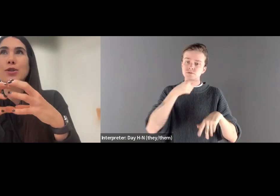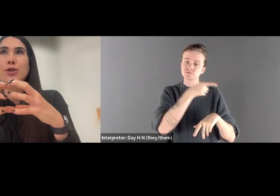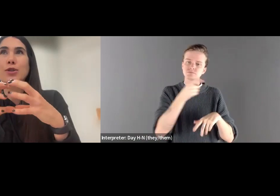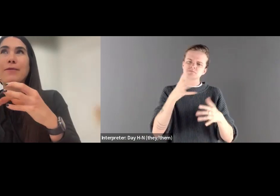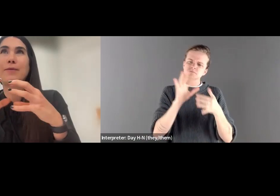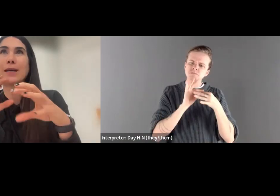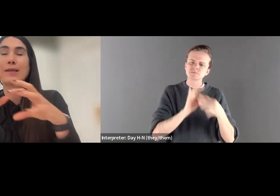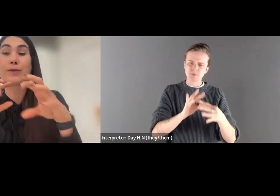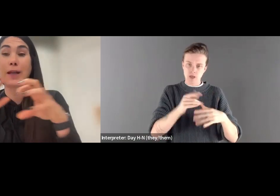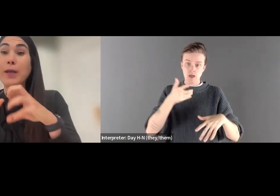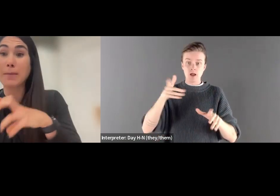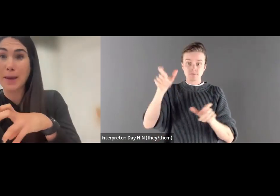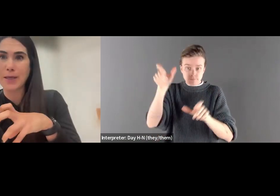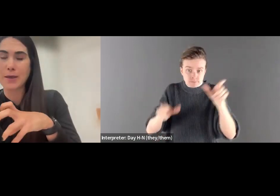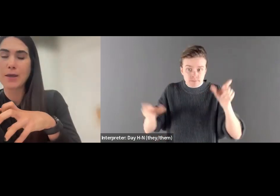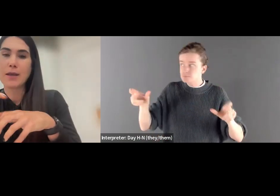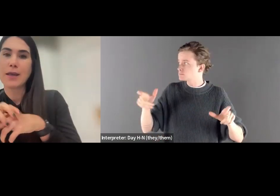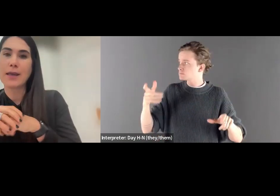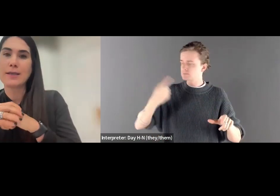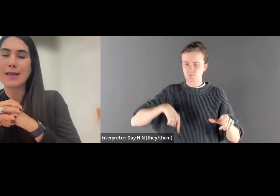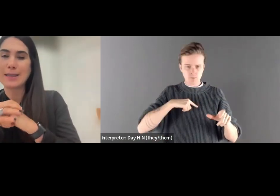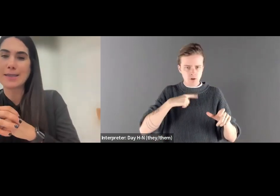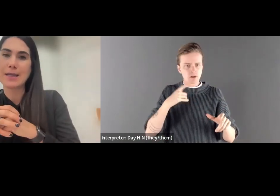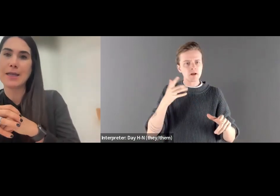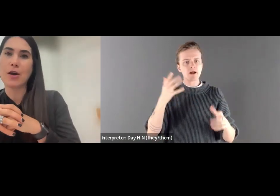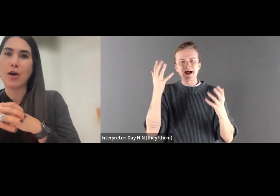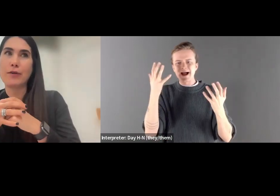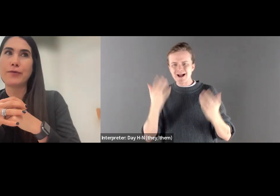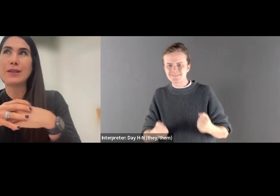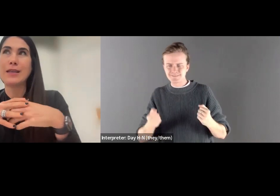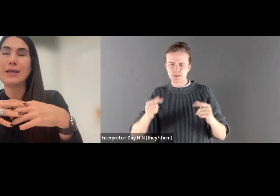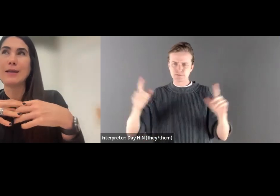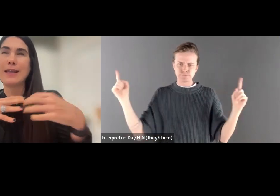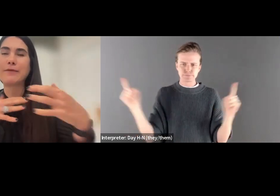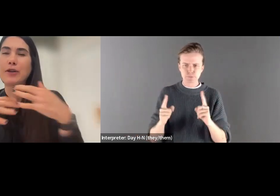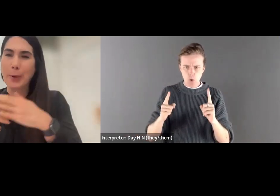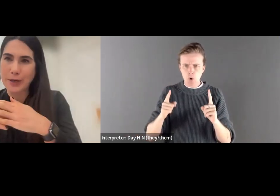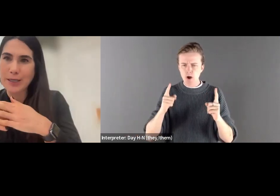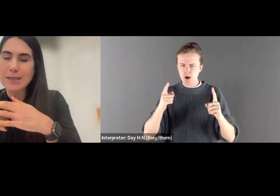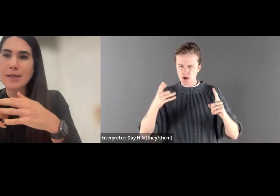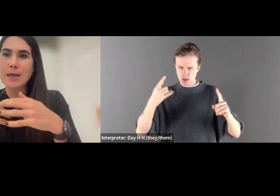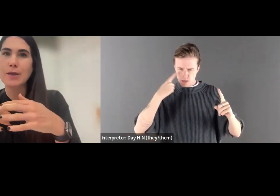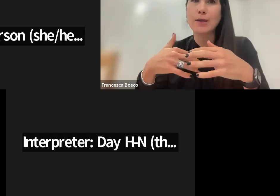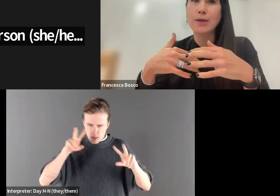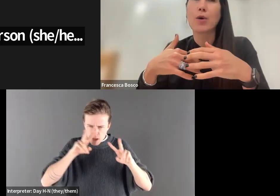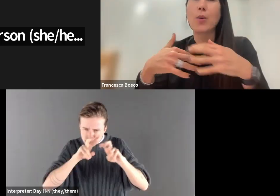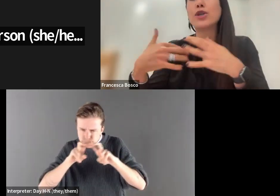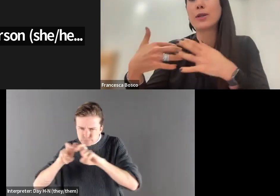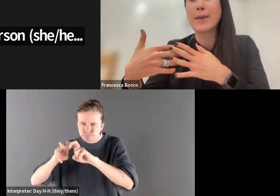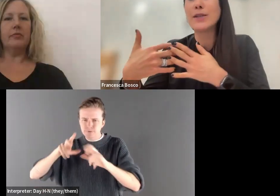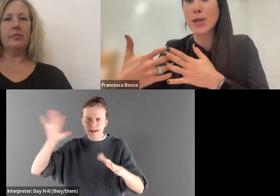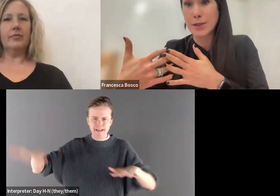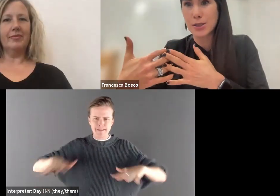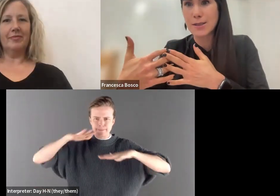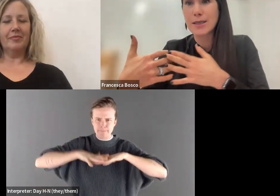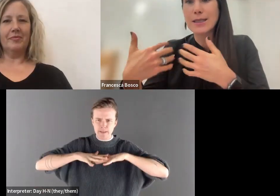to have a sort of like quick mapping and understanding of the level of preparedness and also which are